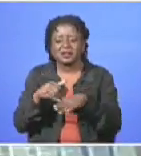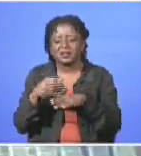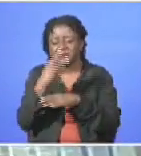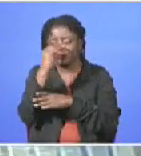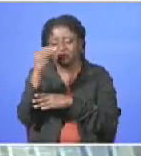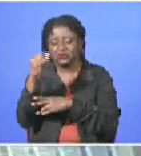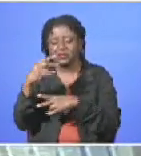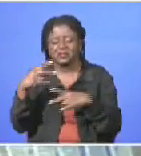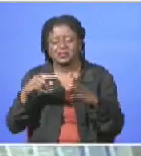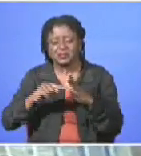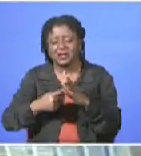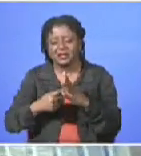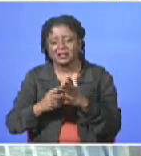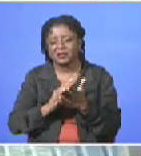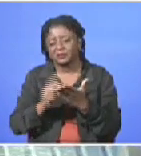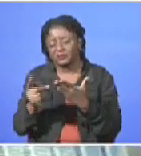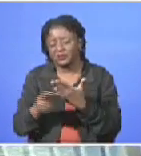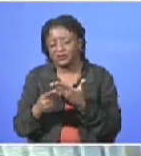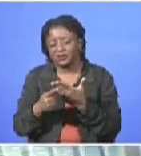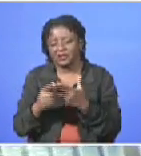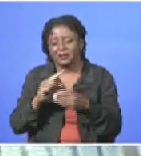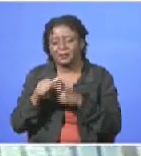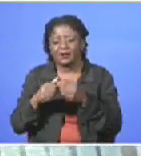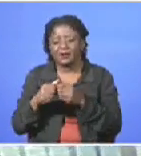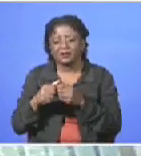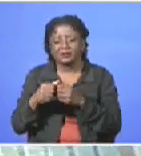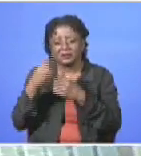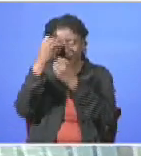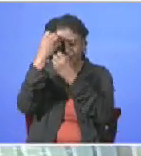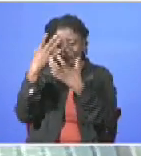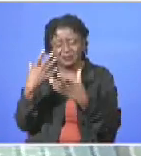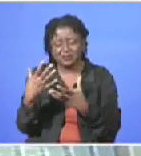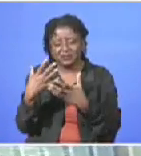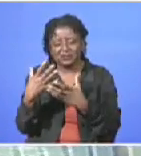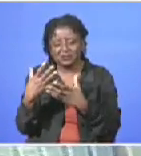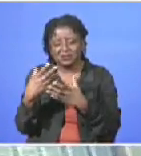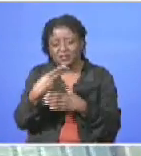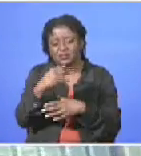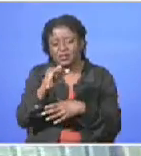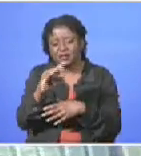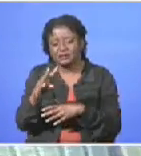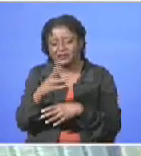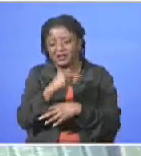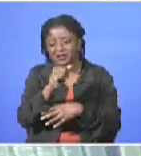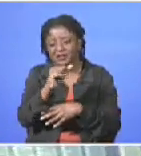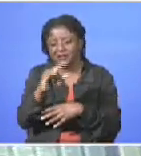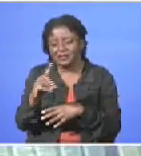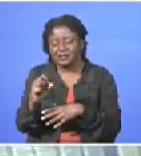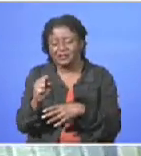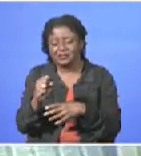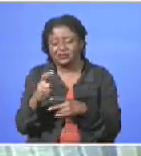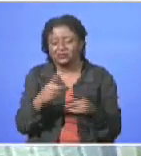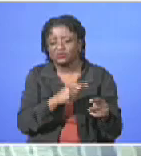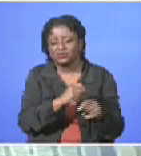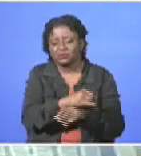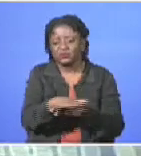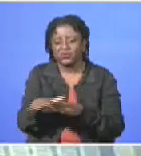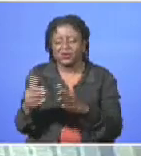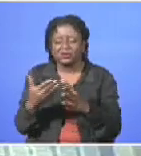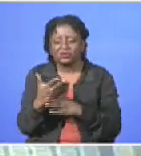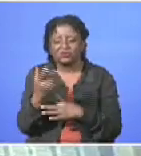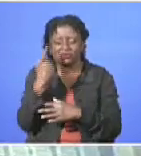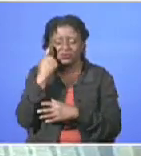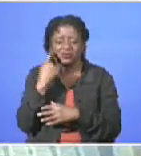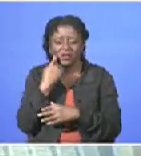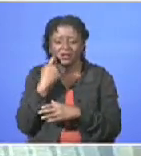of reducing infection rates. HIV and AIDS is transmitted through sex, through blood transfusions, and the sharing of